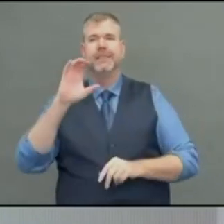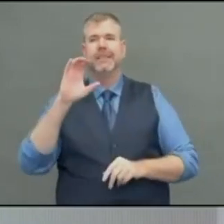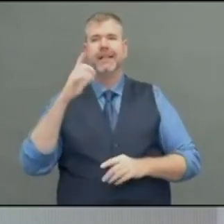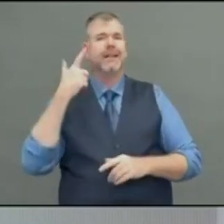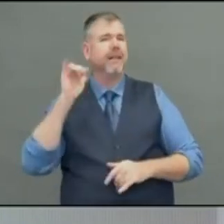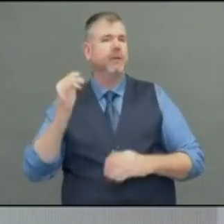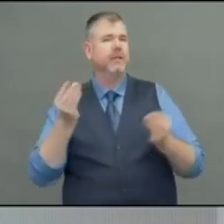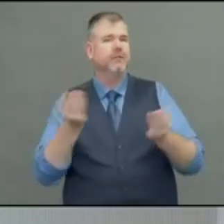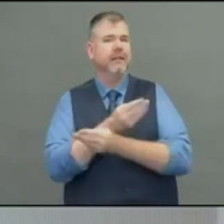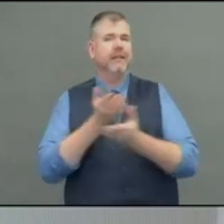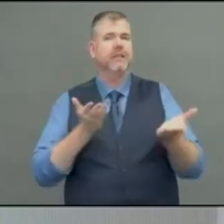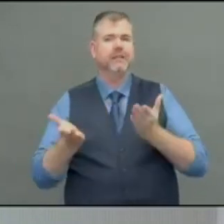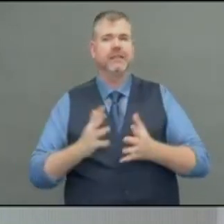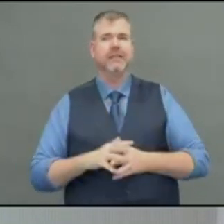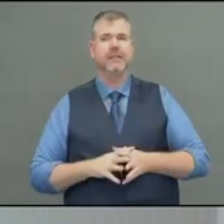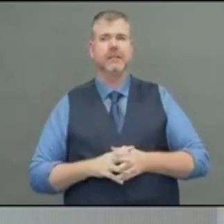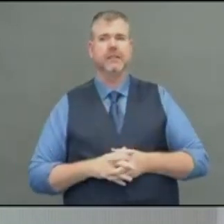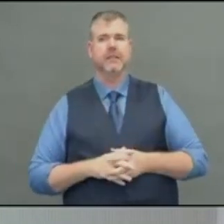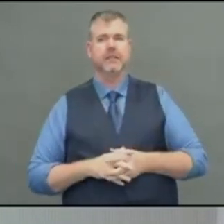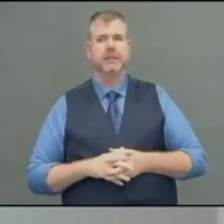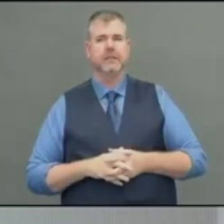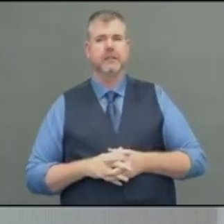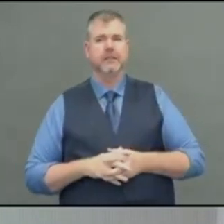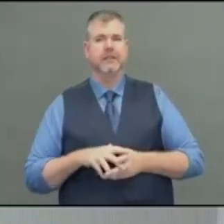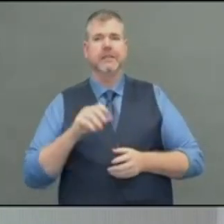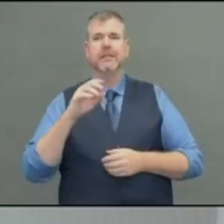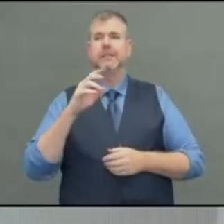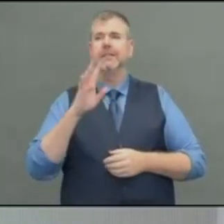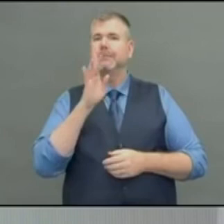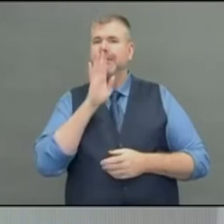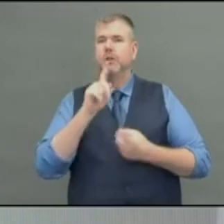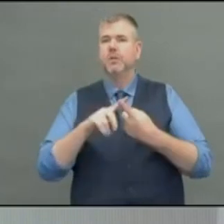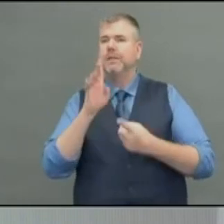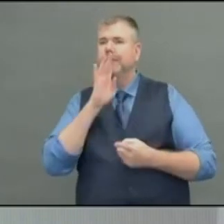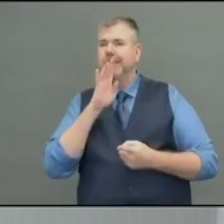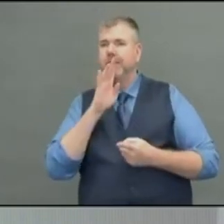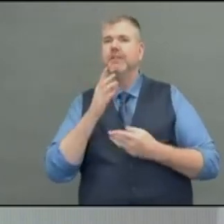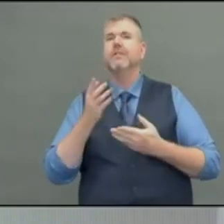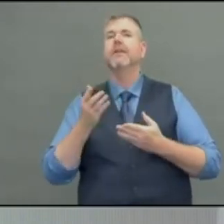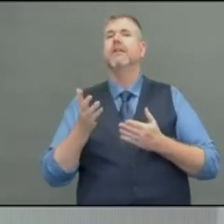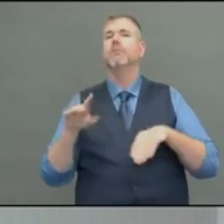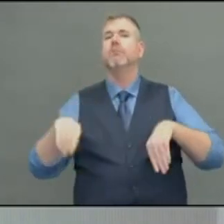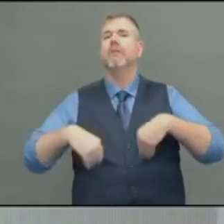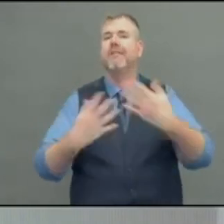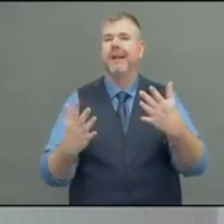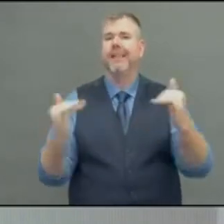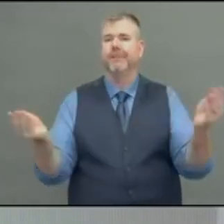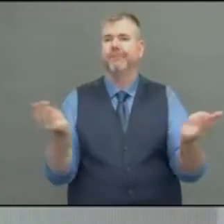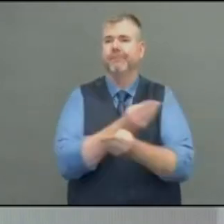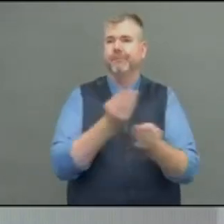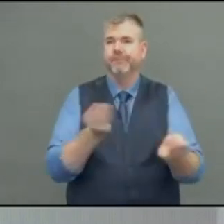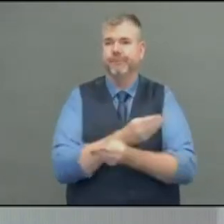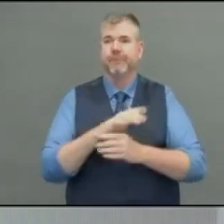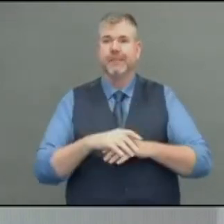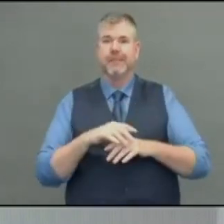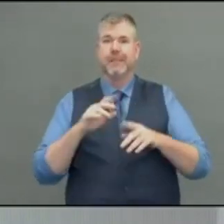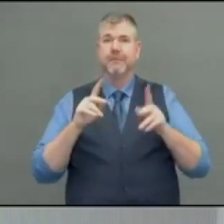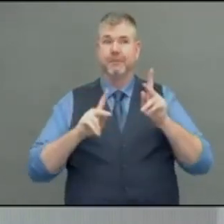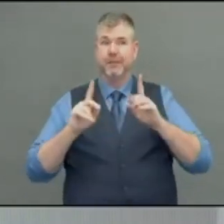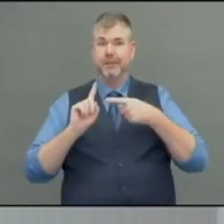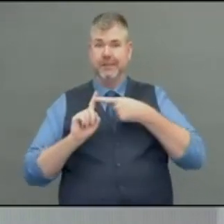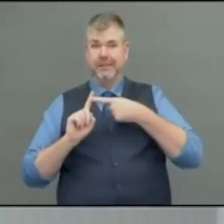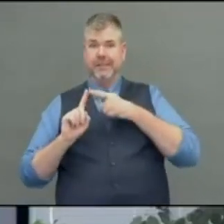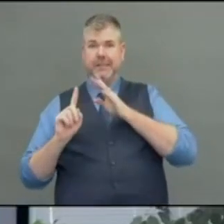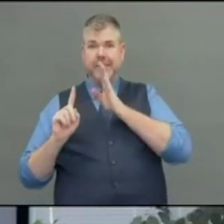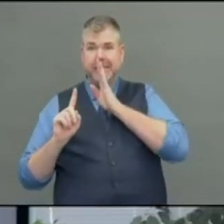service that provides facilitation so that people with speech problems can communicate over the phone.